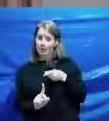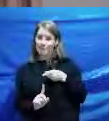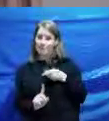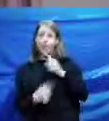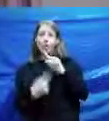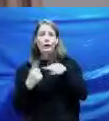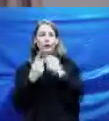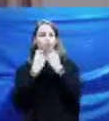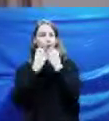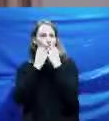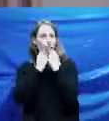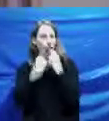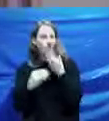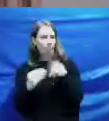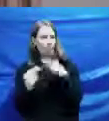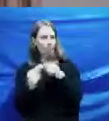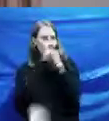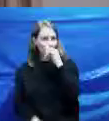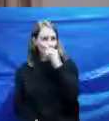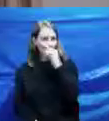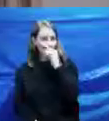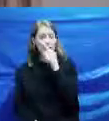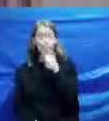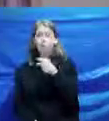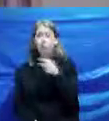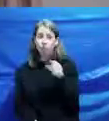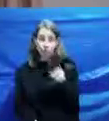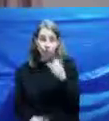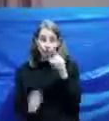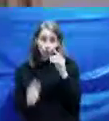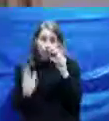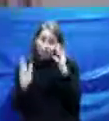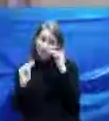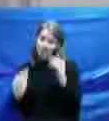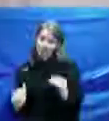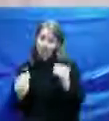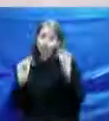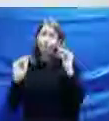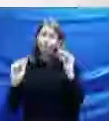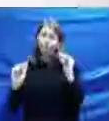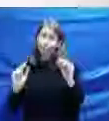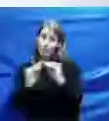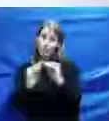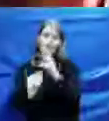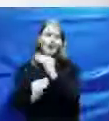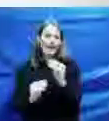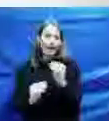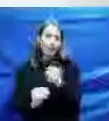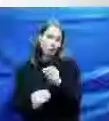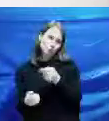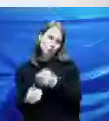kid is that you expect of them and you support them in reaching those expectations.